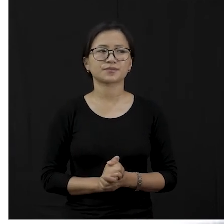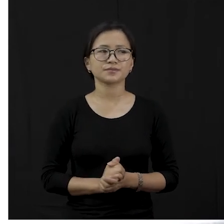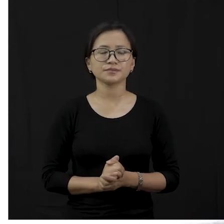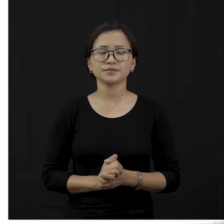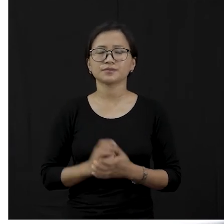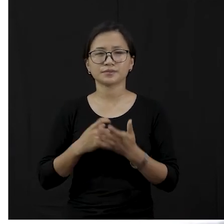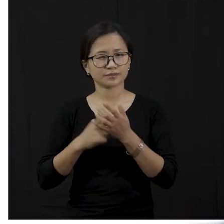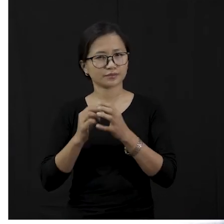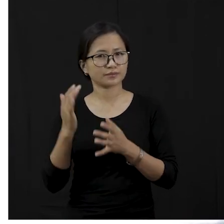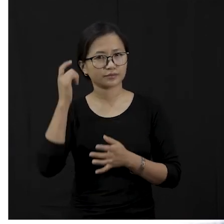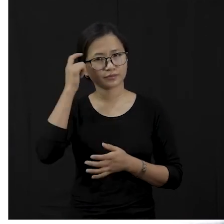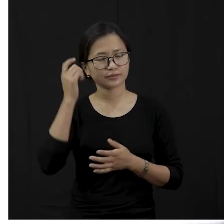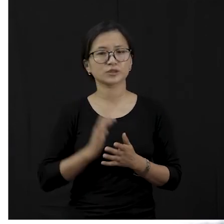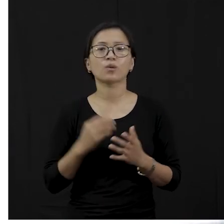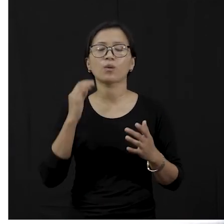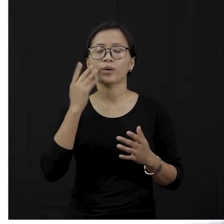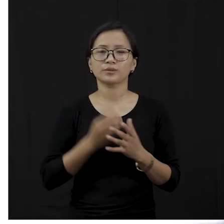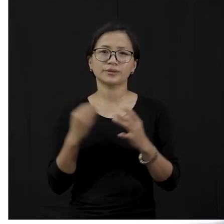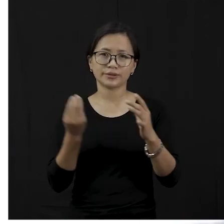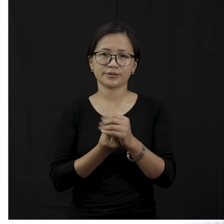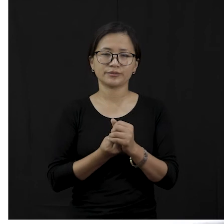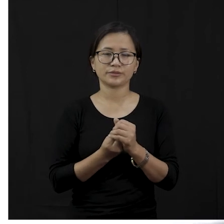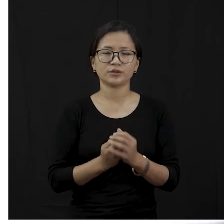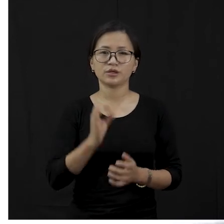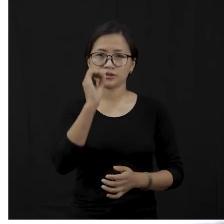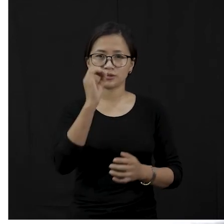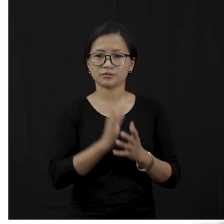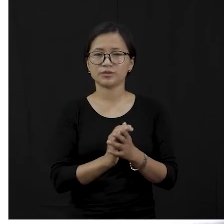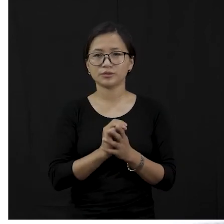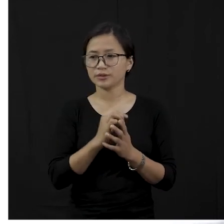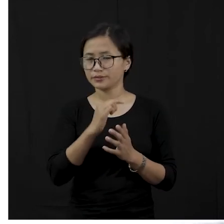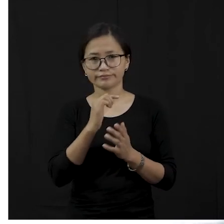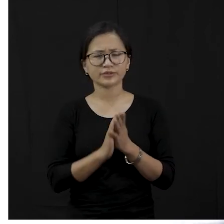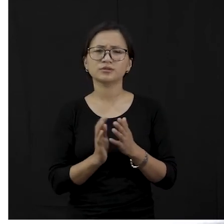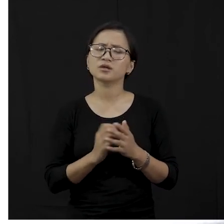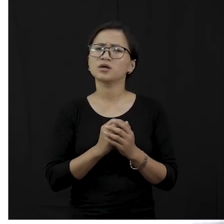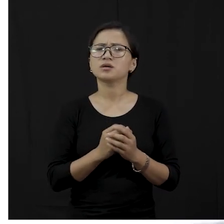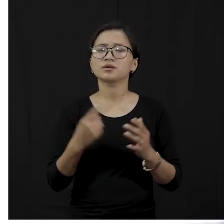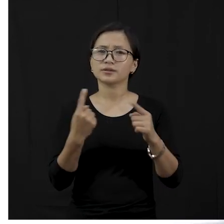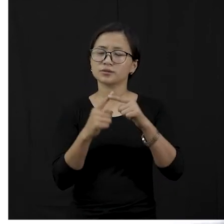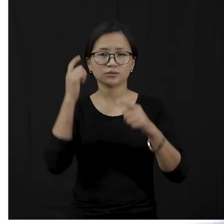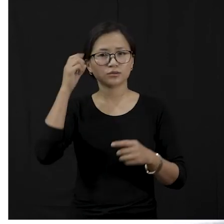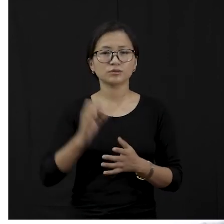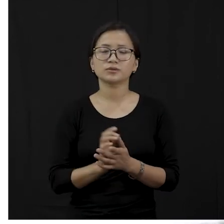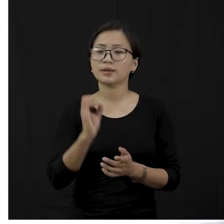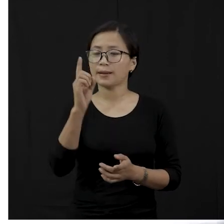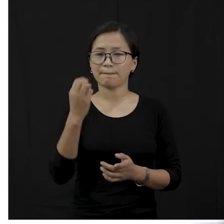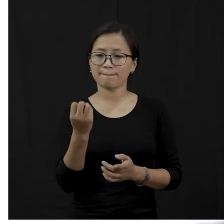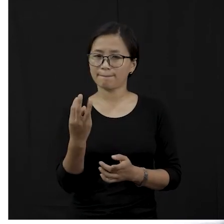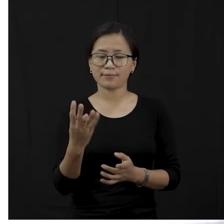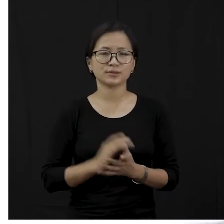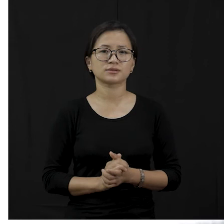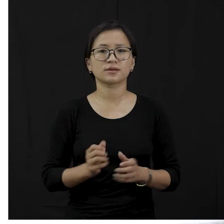recall one thing. When we add 0 to a number or add a number to 0,